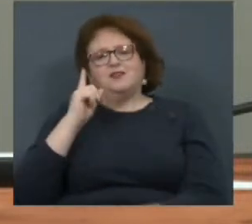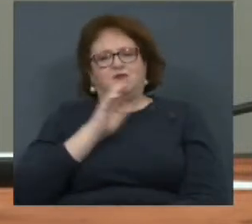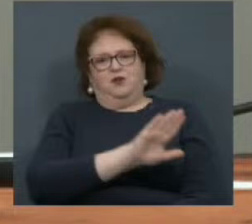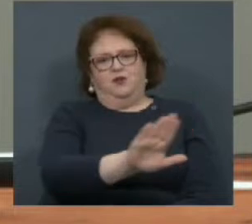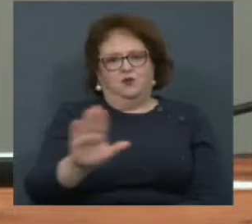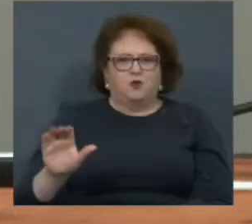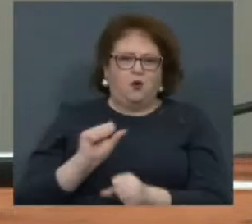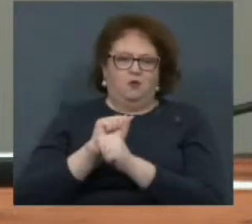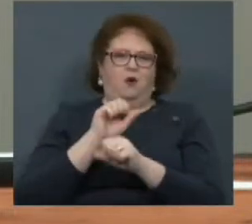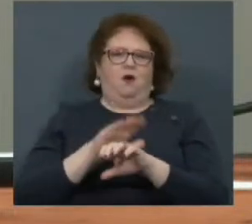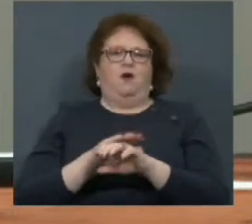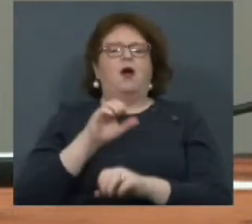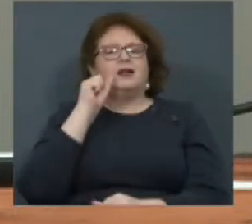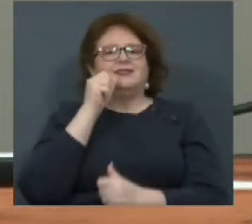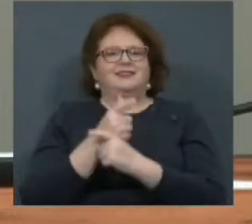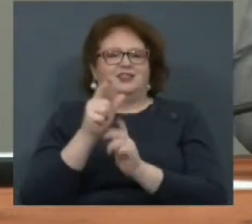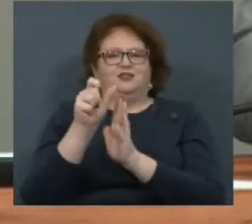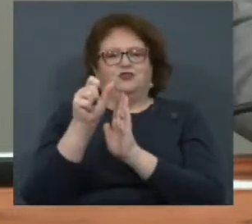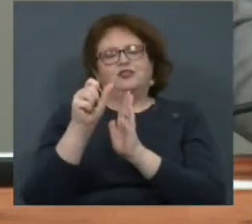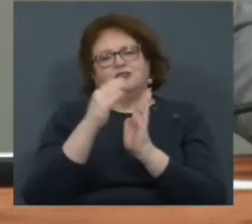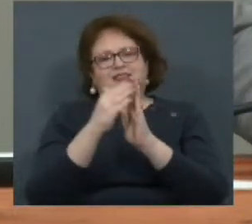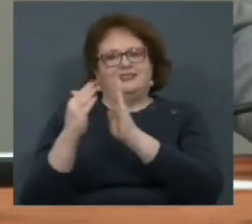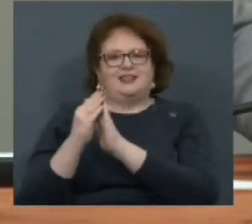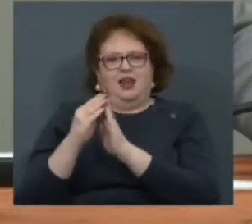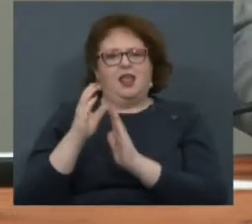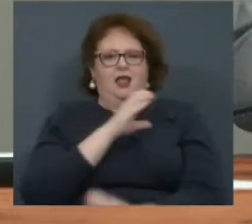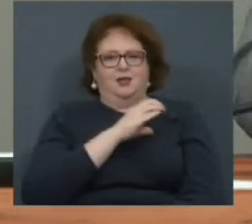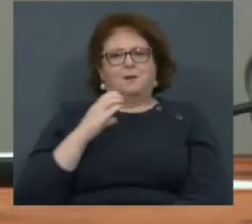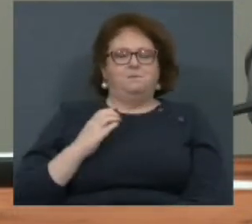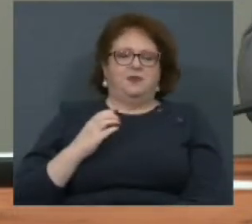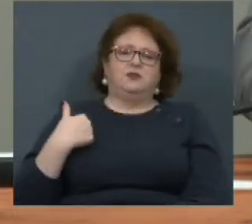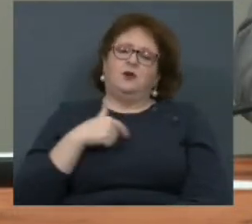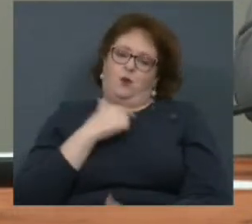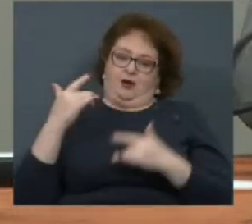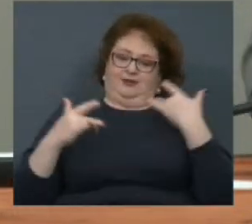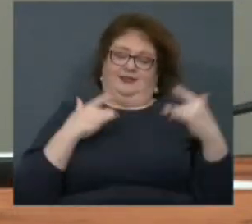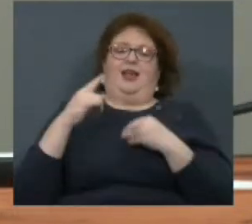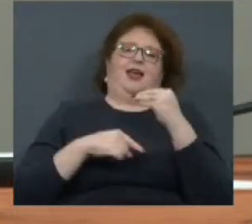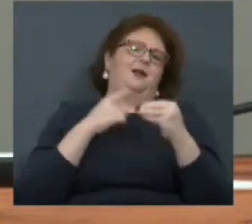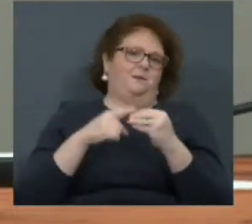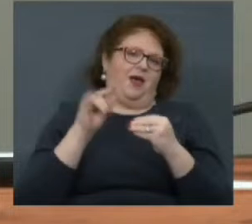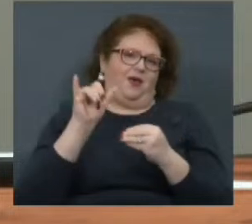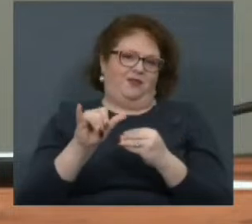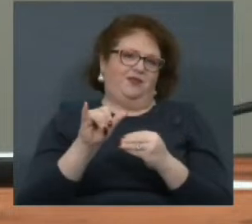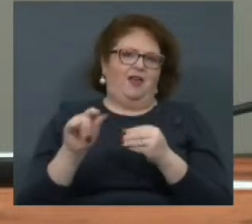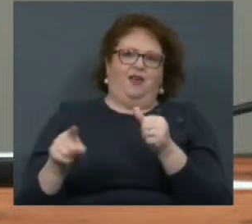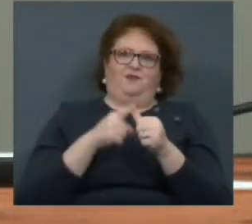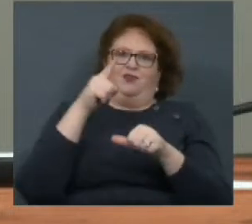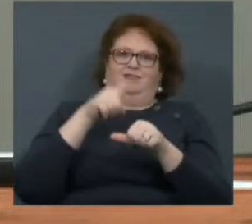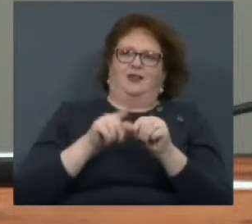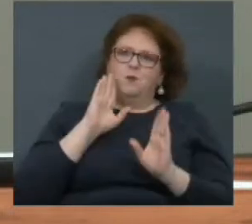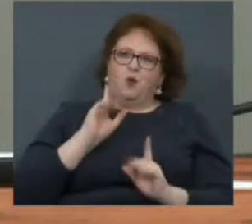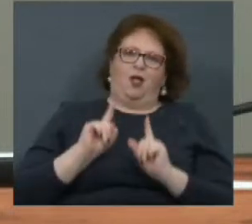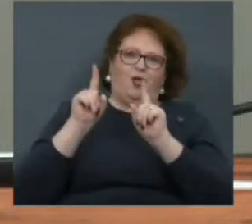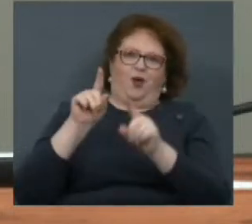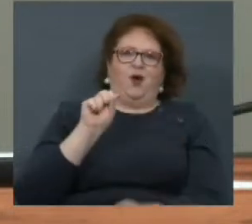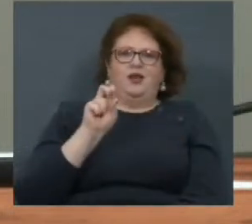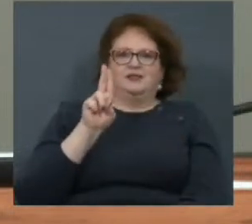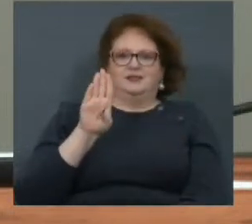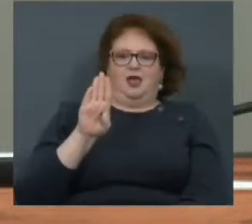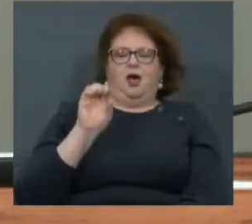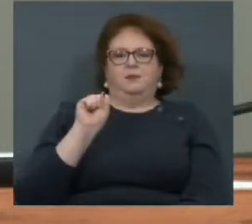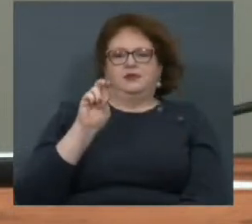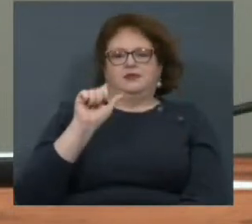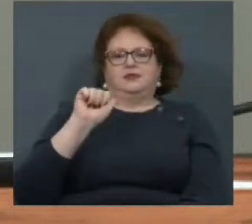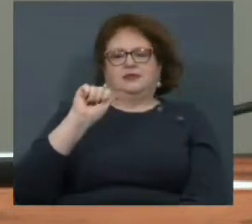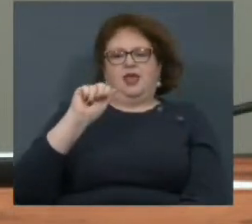We're excited about the Sister Cities for the first time ever going to Sub-Saharan Africa and doing that. We're grateful